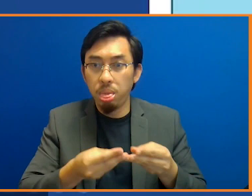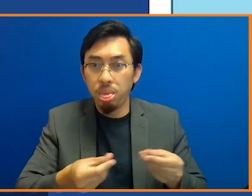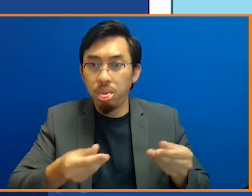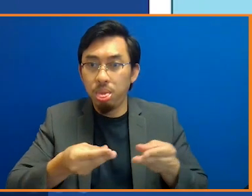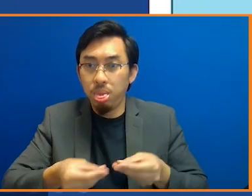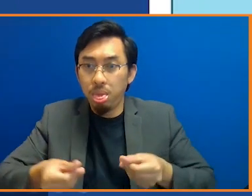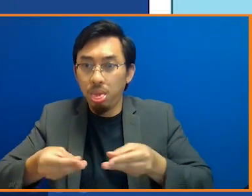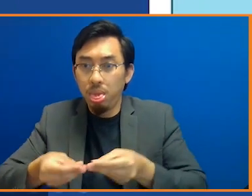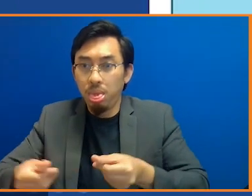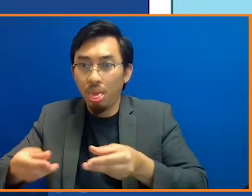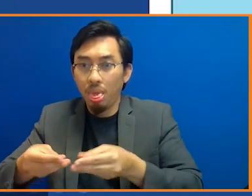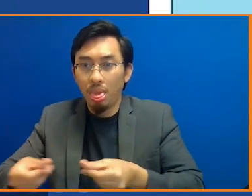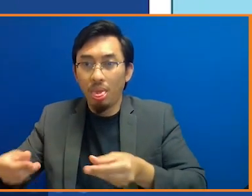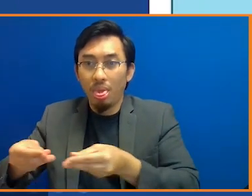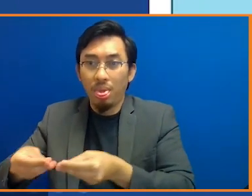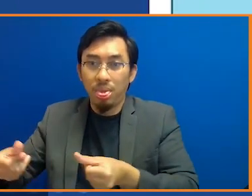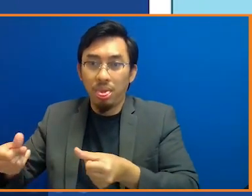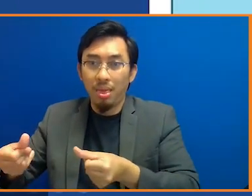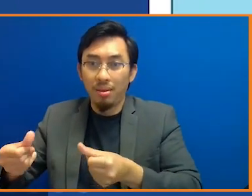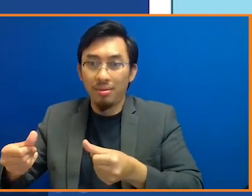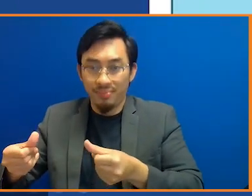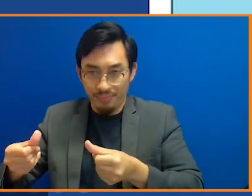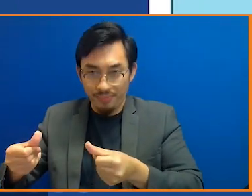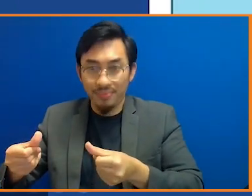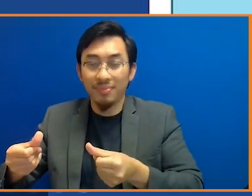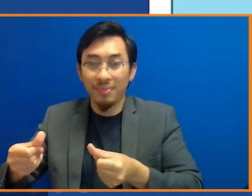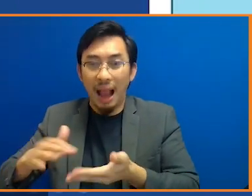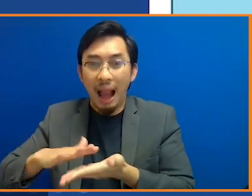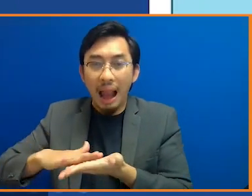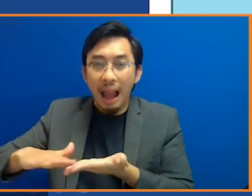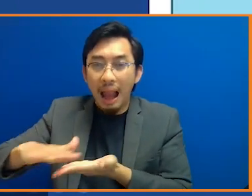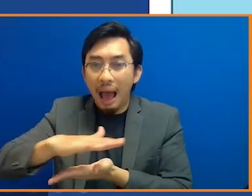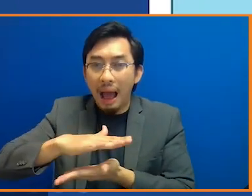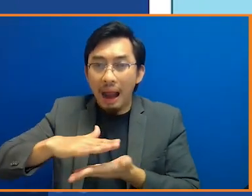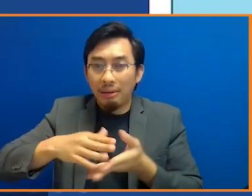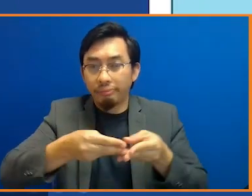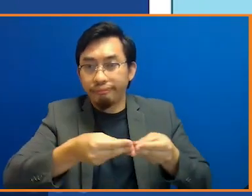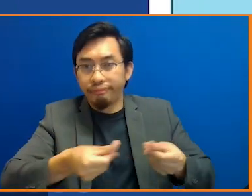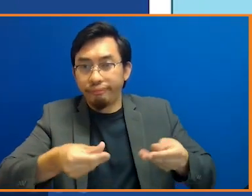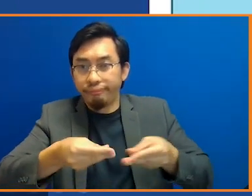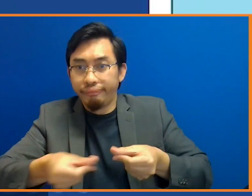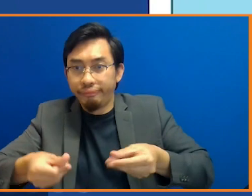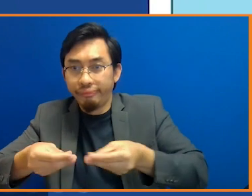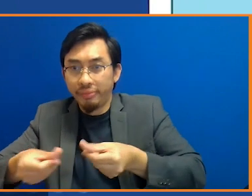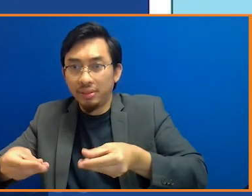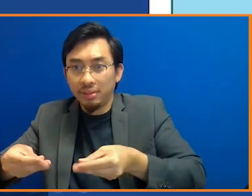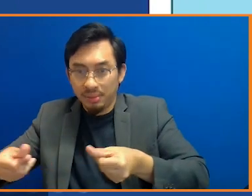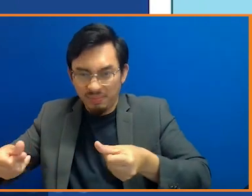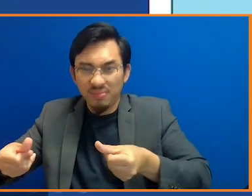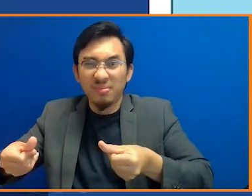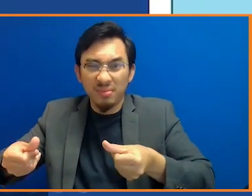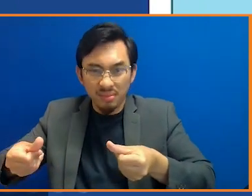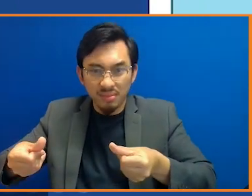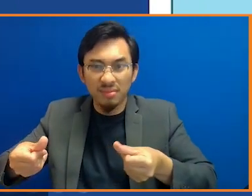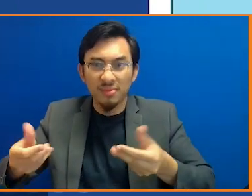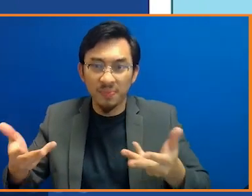the shoreline being eroded severely and opening coastal lagoon like this one